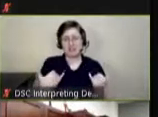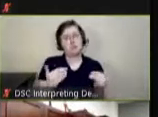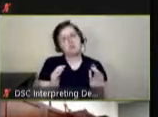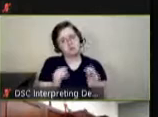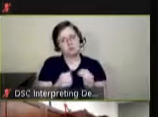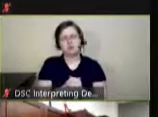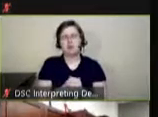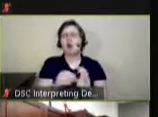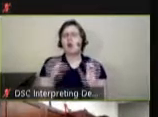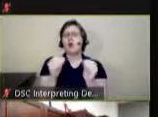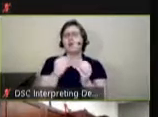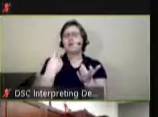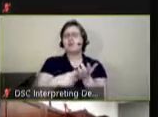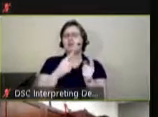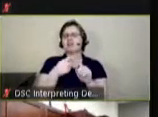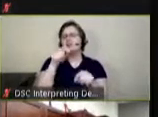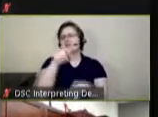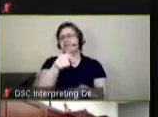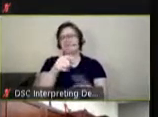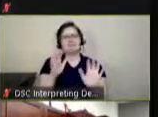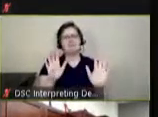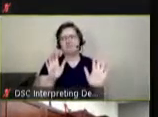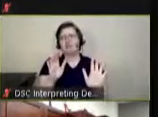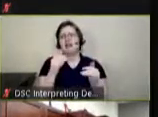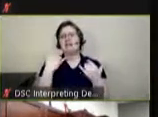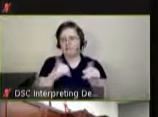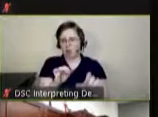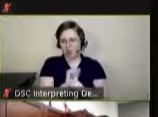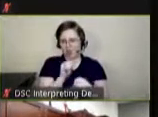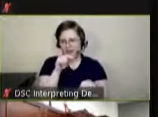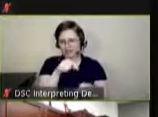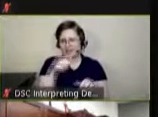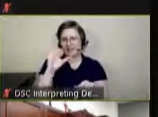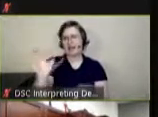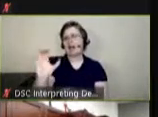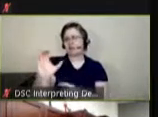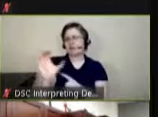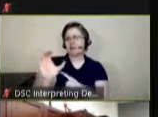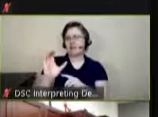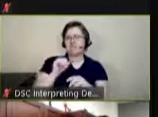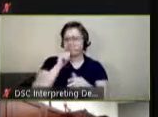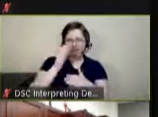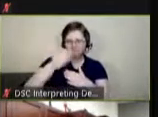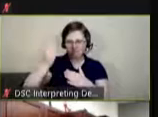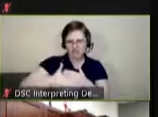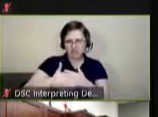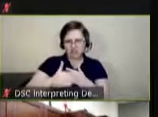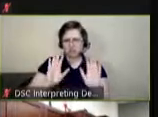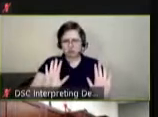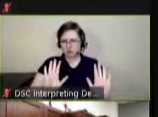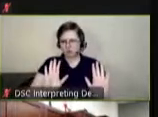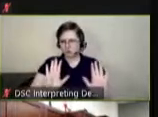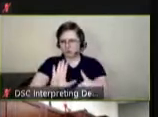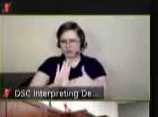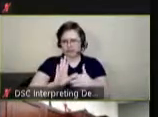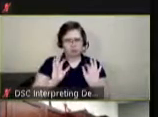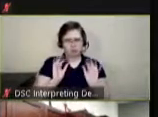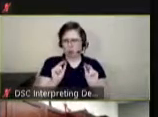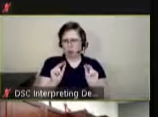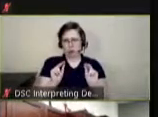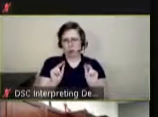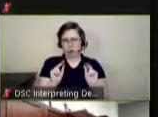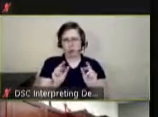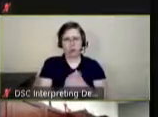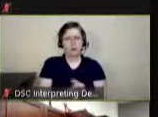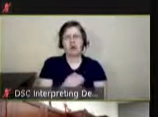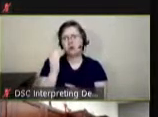More to come on this 1B. I still think it's being worked on down in Columbus, and it's not all the way fleshed out. As we